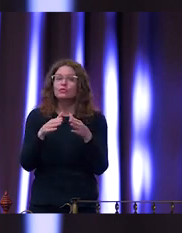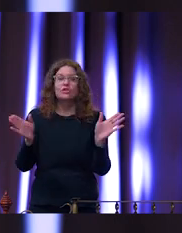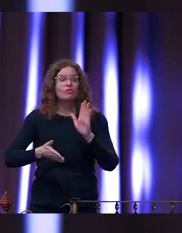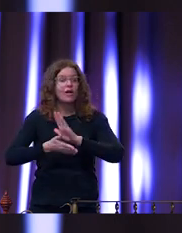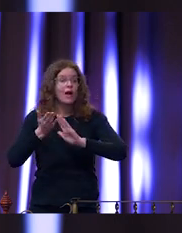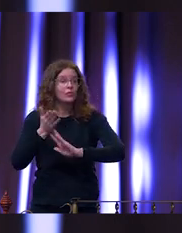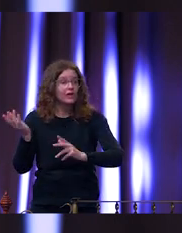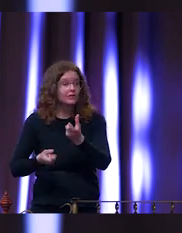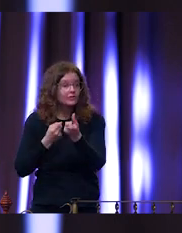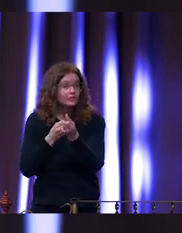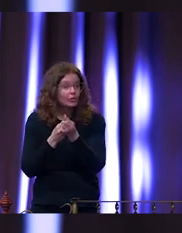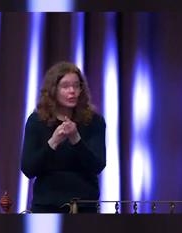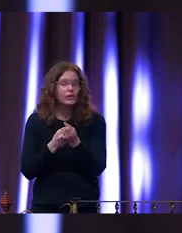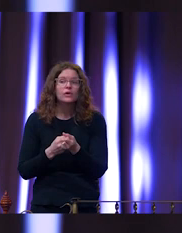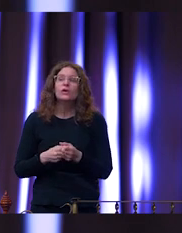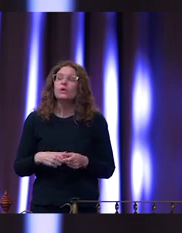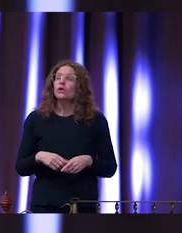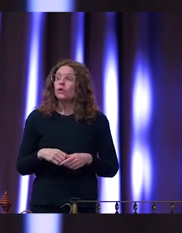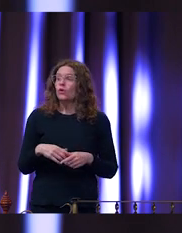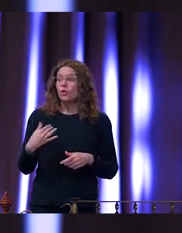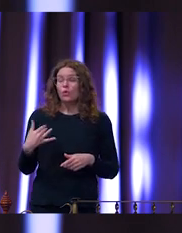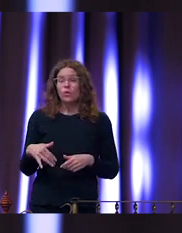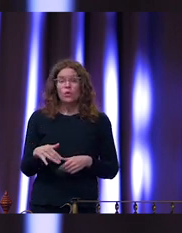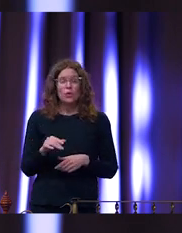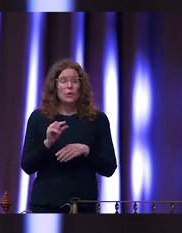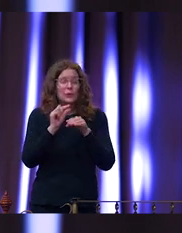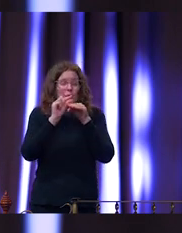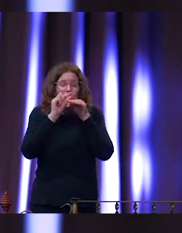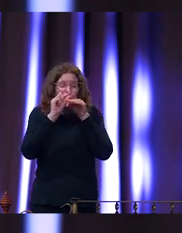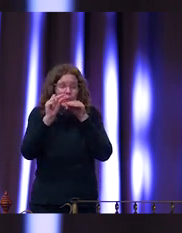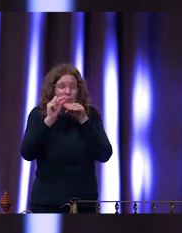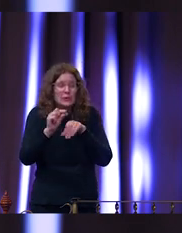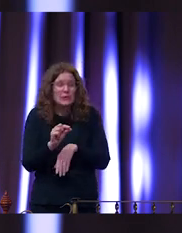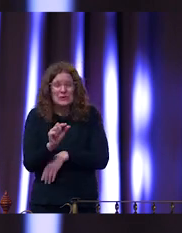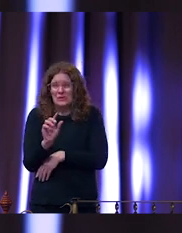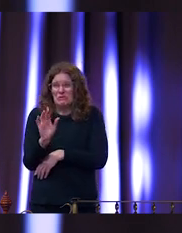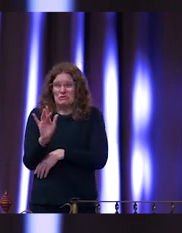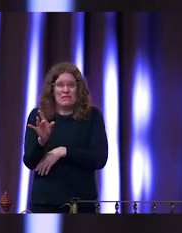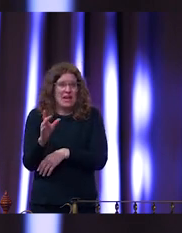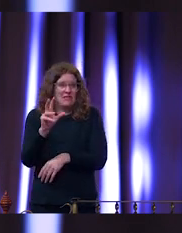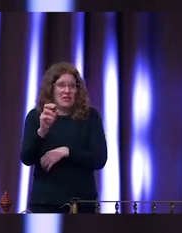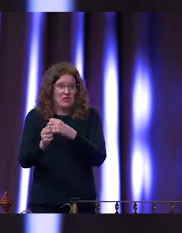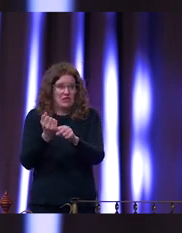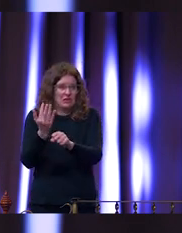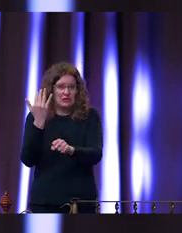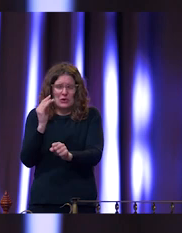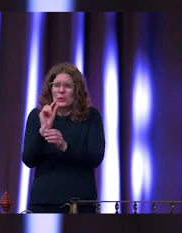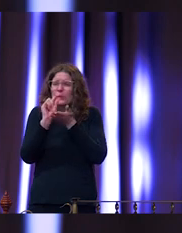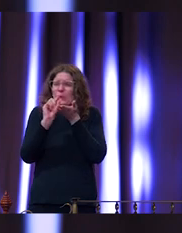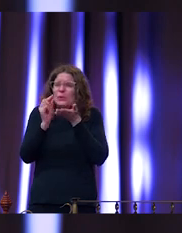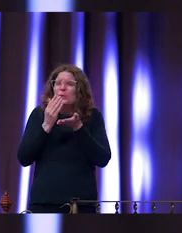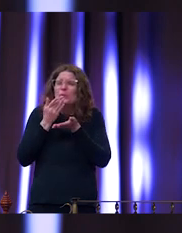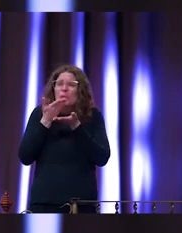were teeny tiny, barely 25 or 30 years ago. And now I think amongst,